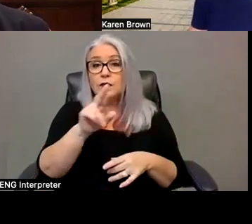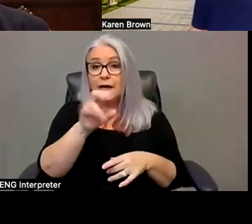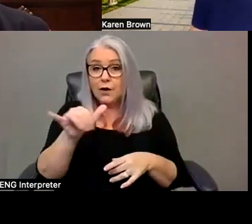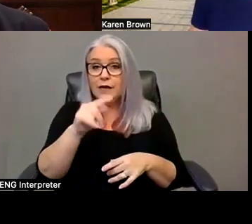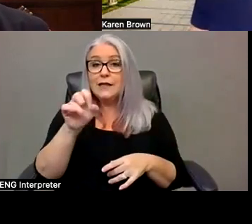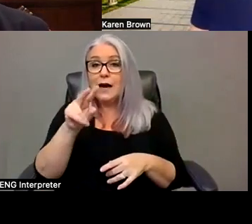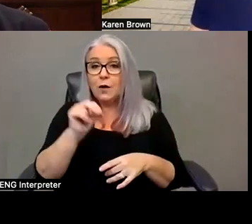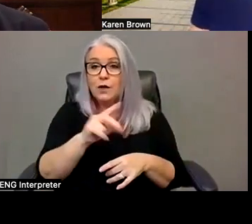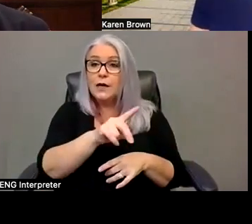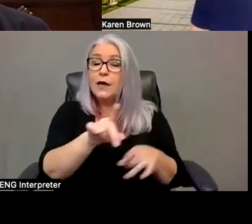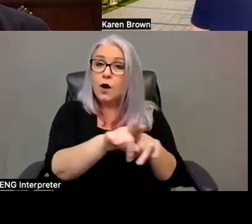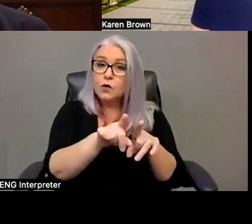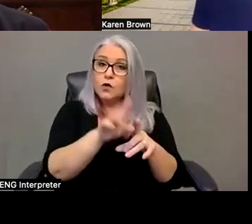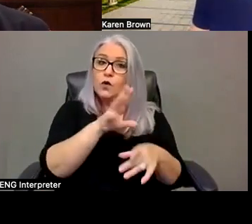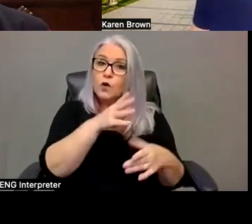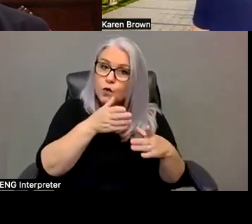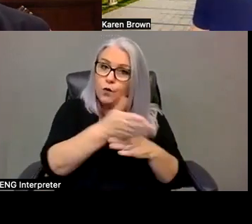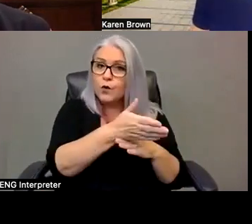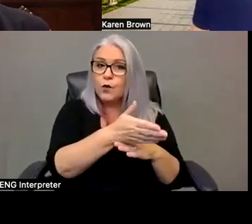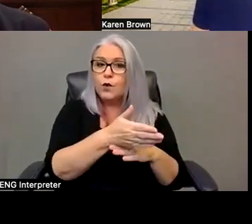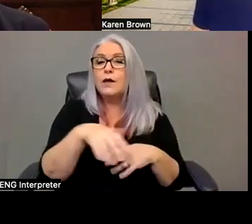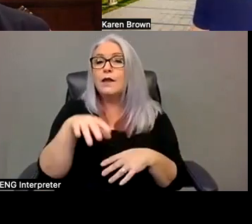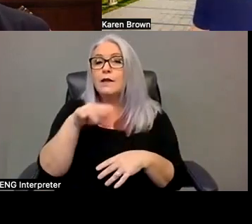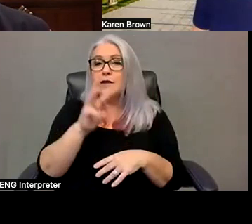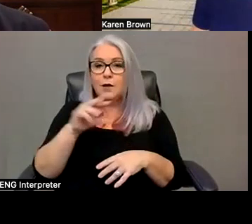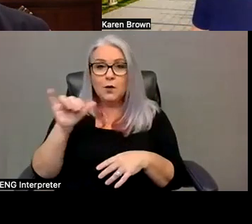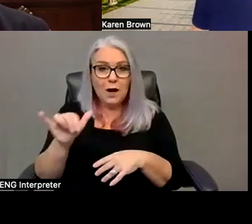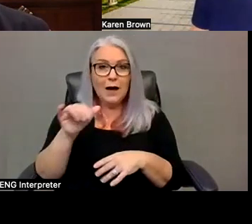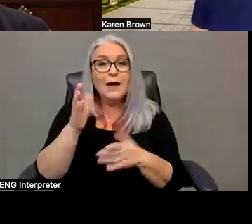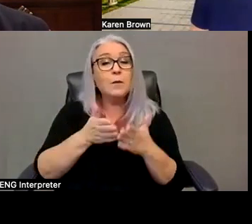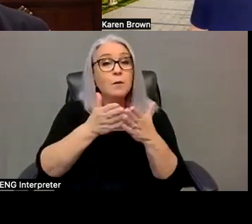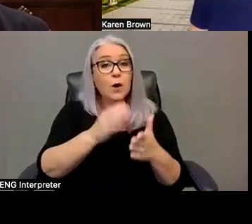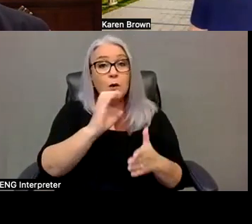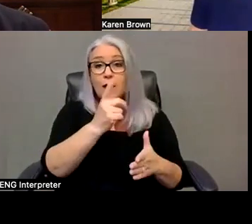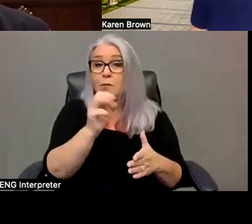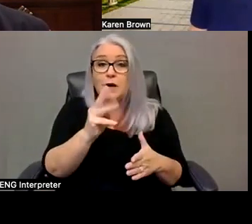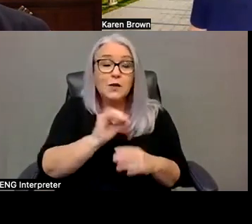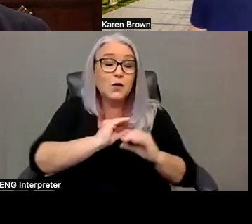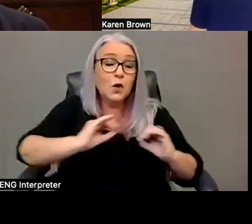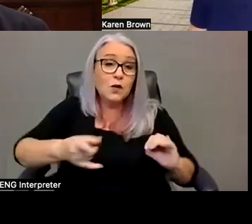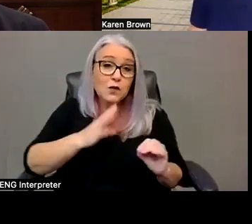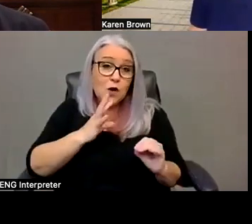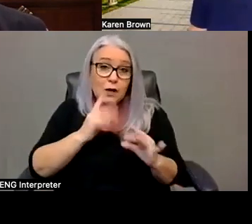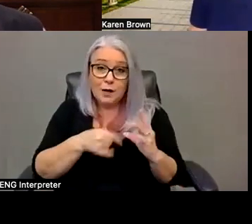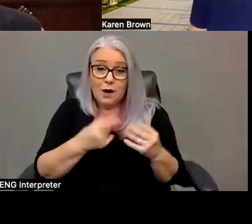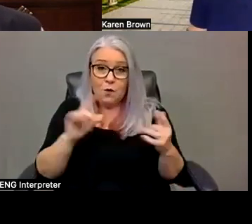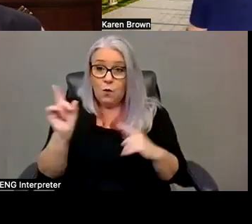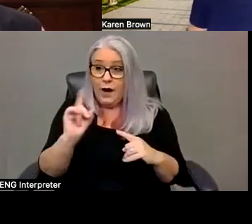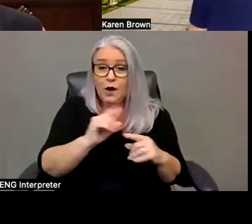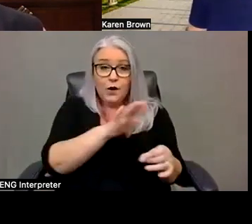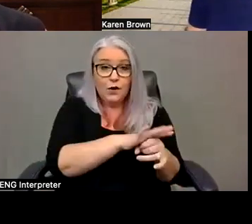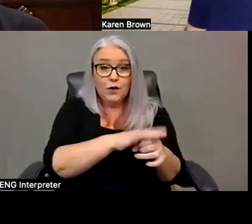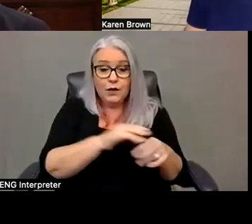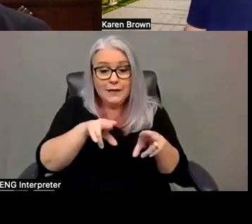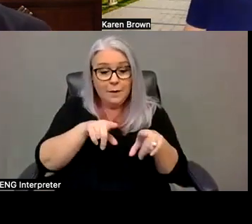through the WY Boat Club, but nobody has talked about where it's going to go in the WY Boat Club. Does it parallel the